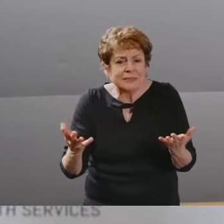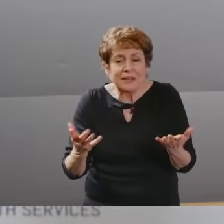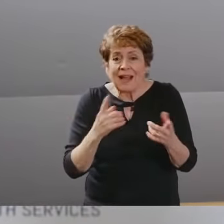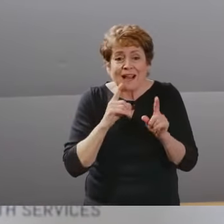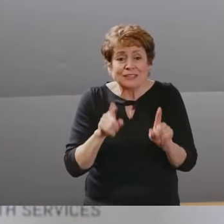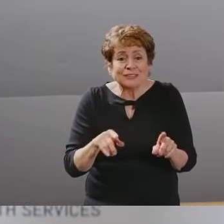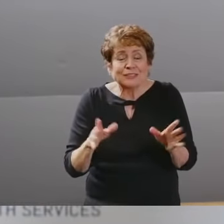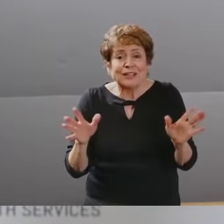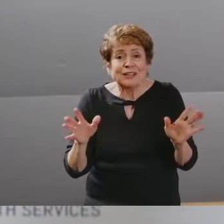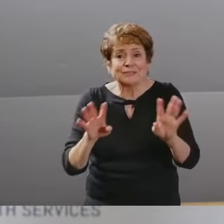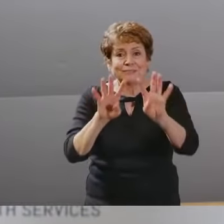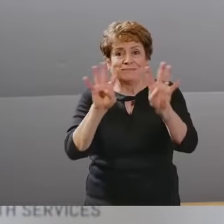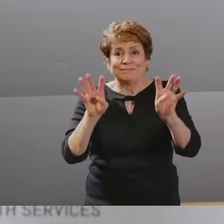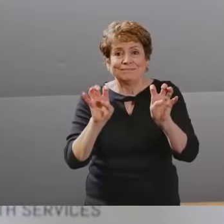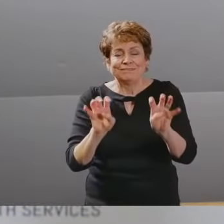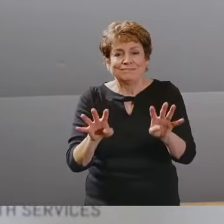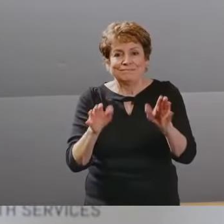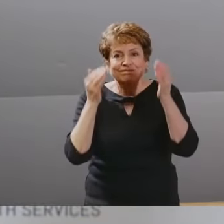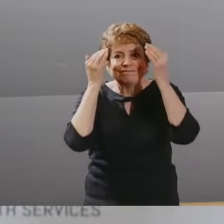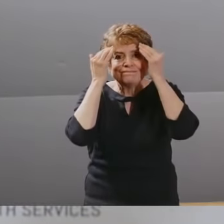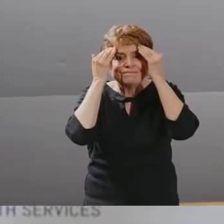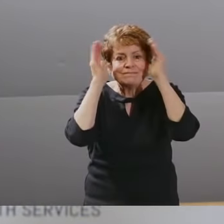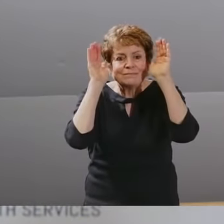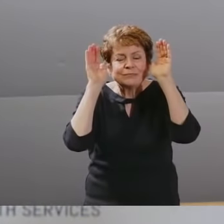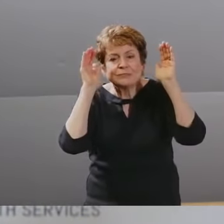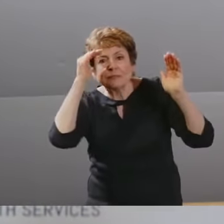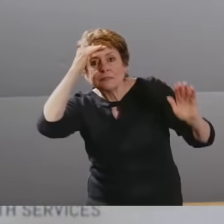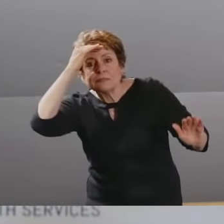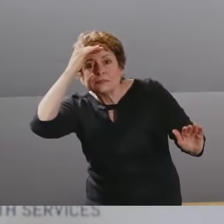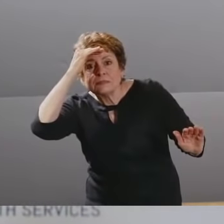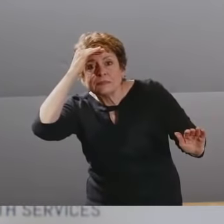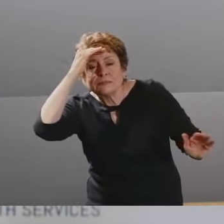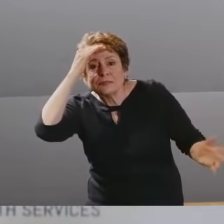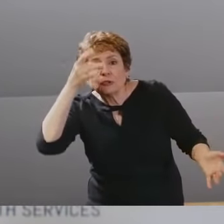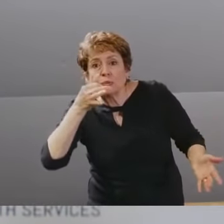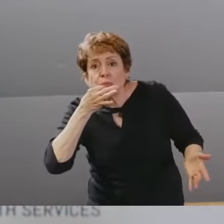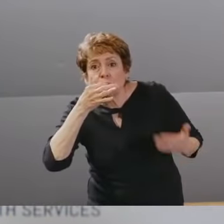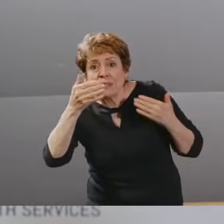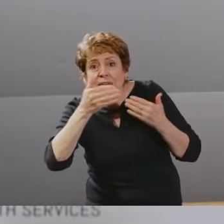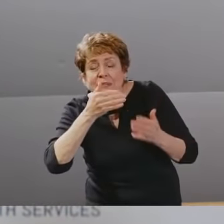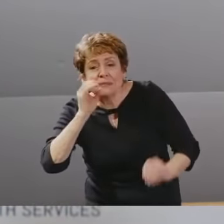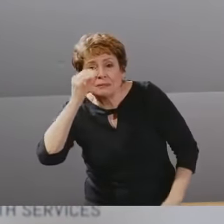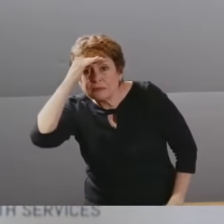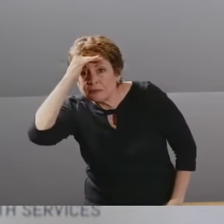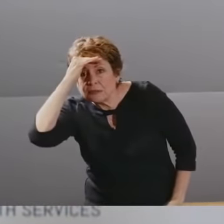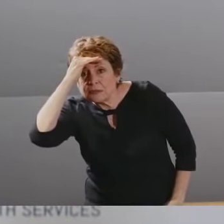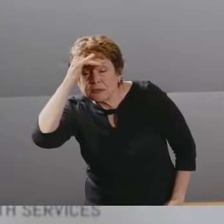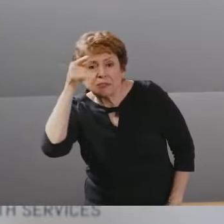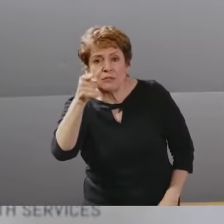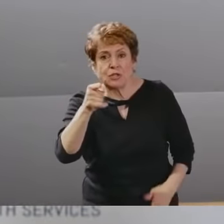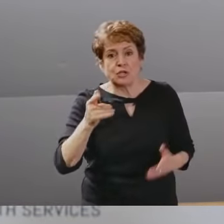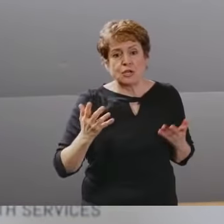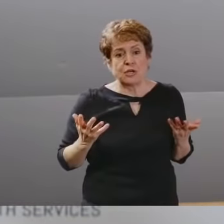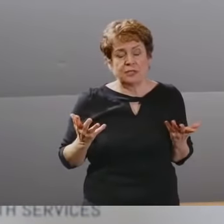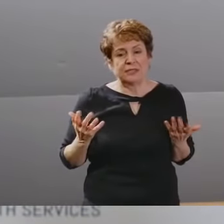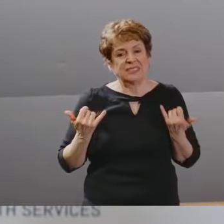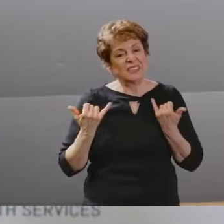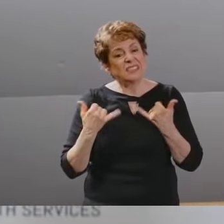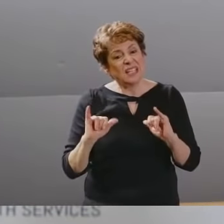our nation remain in a public health emergency, and getting back to normal isn't in the cards right